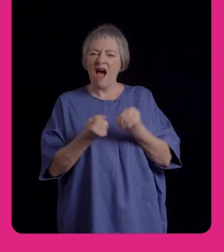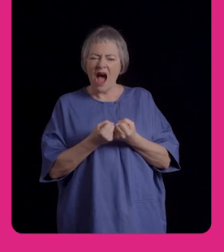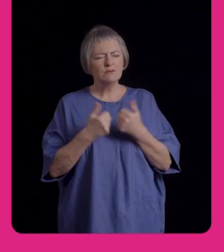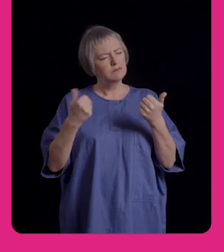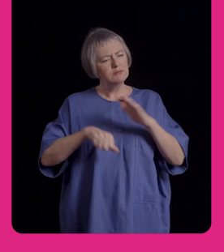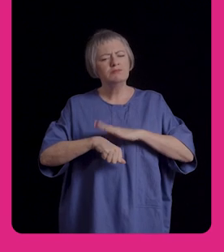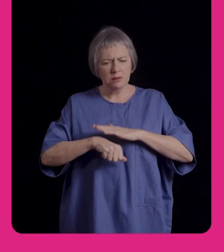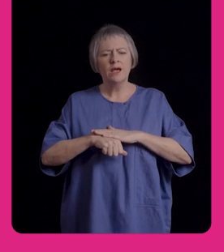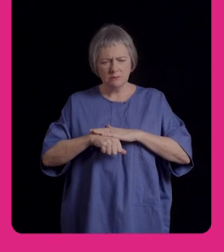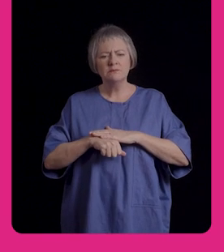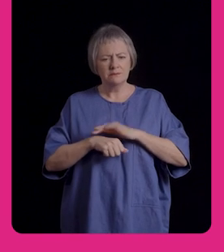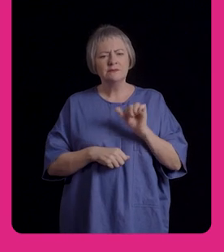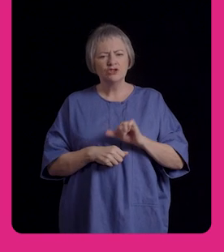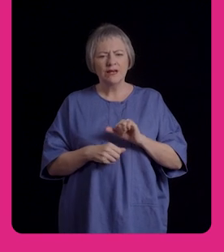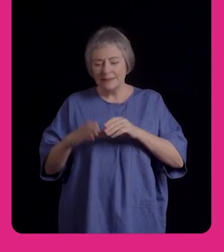had good times